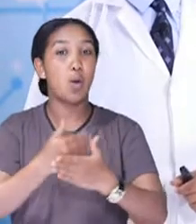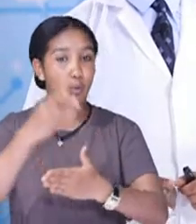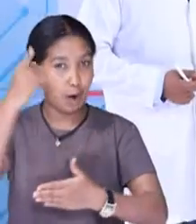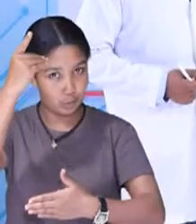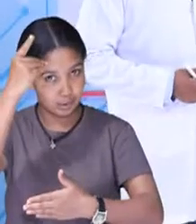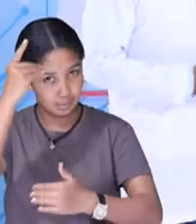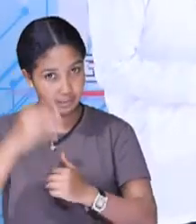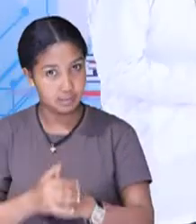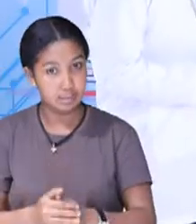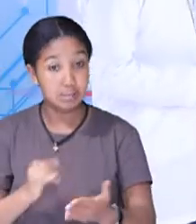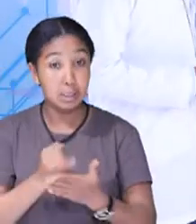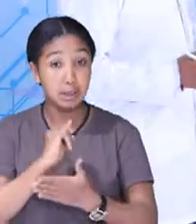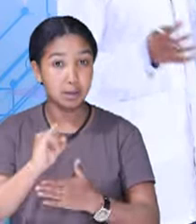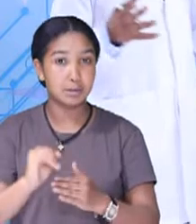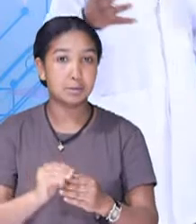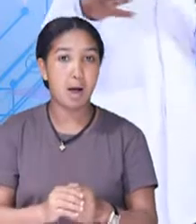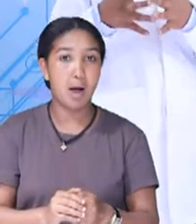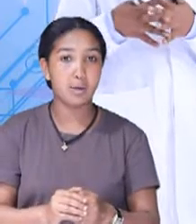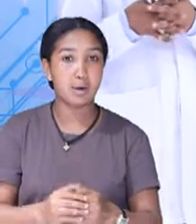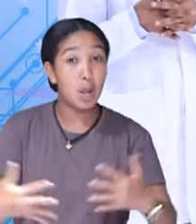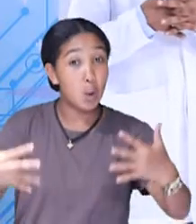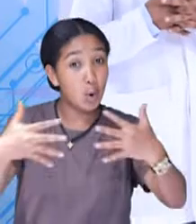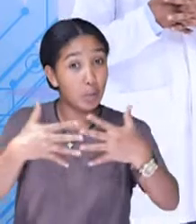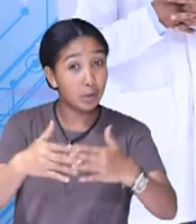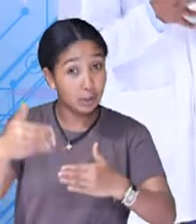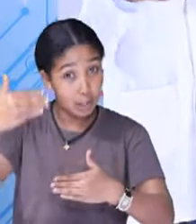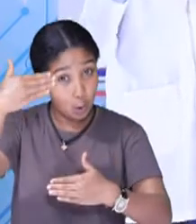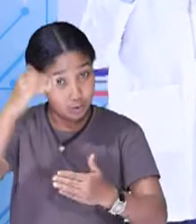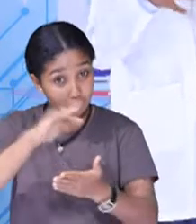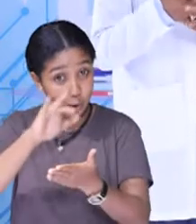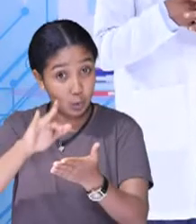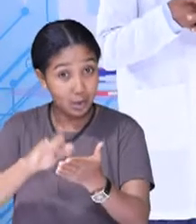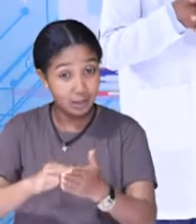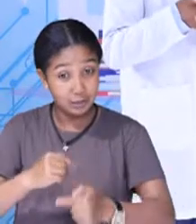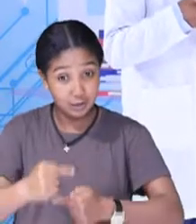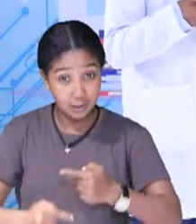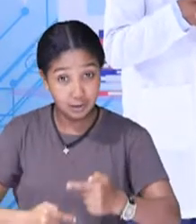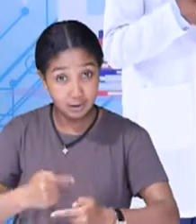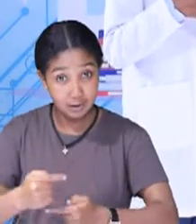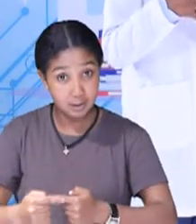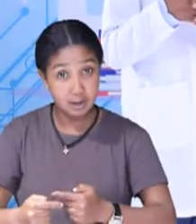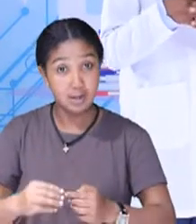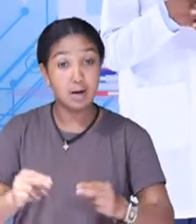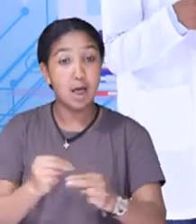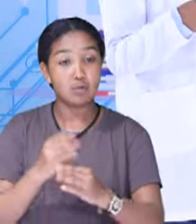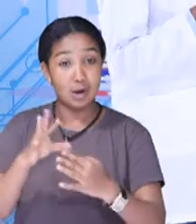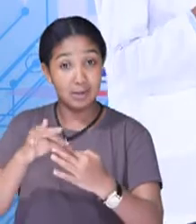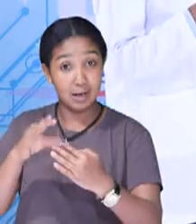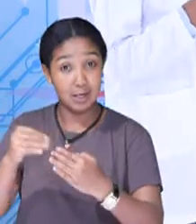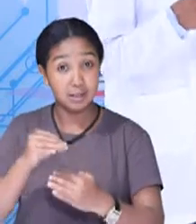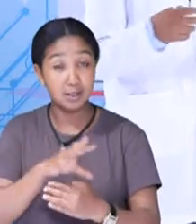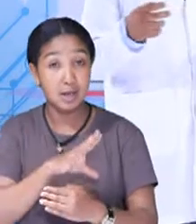Neo-Darwinism. It is an incorporated knowledge between genetics, natural